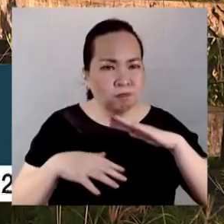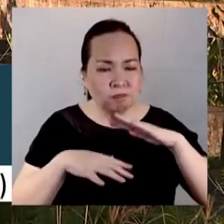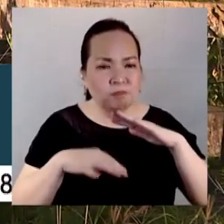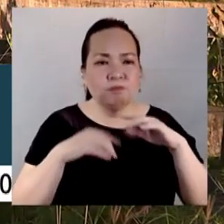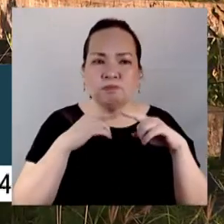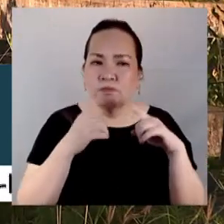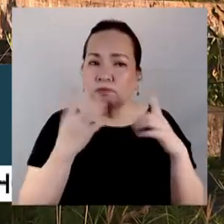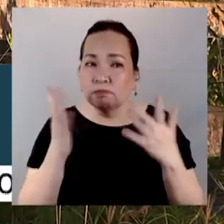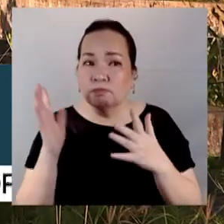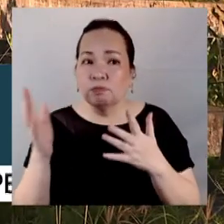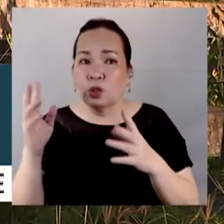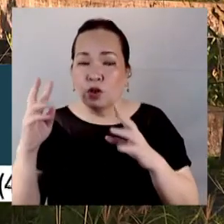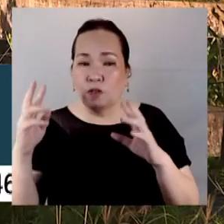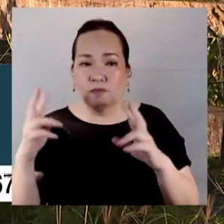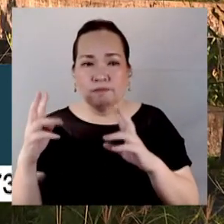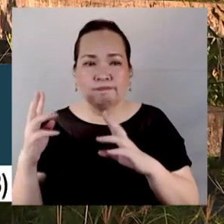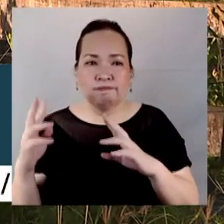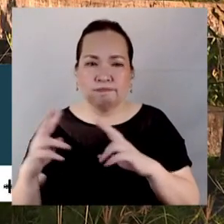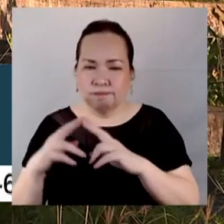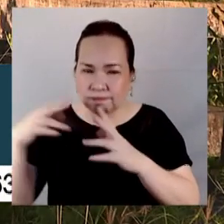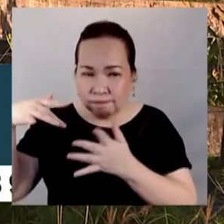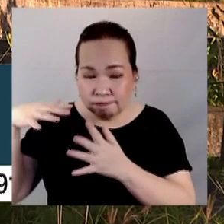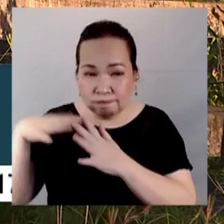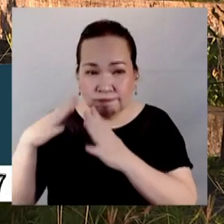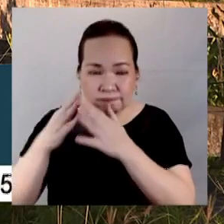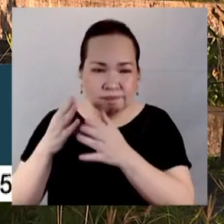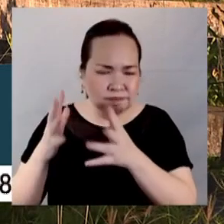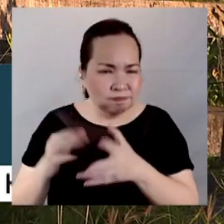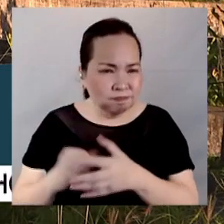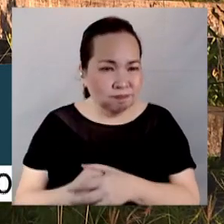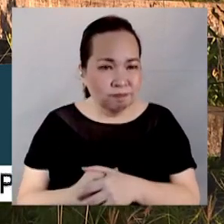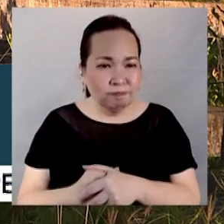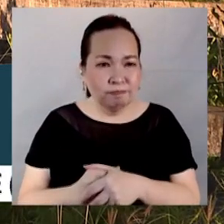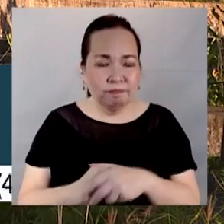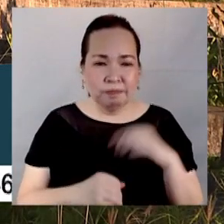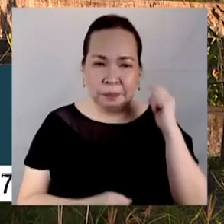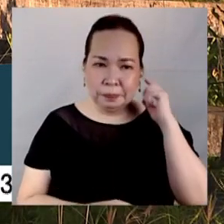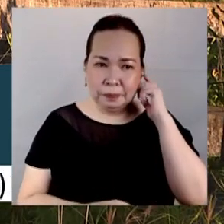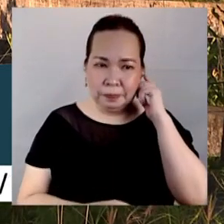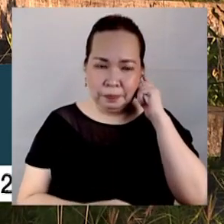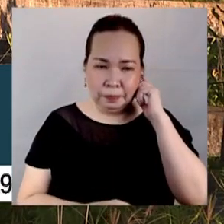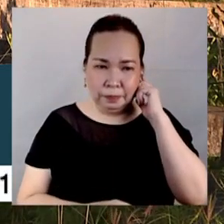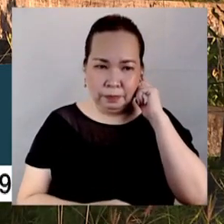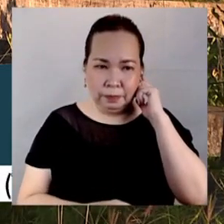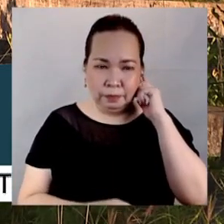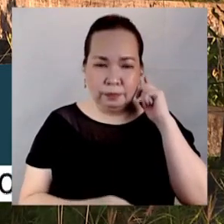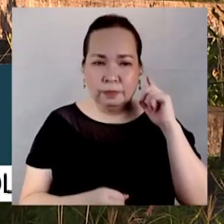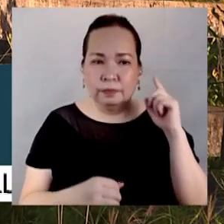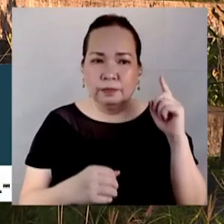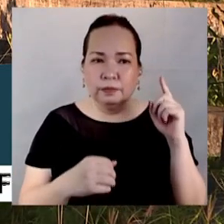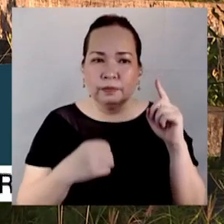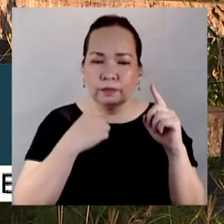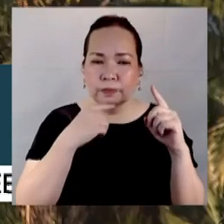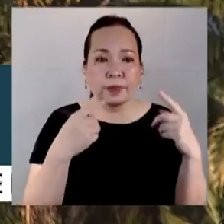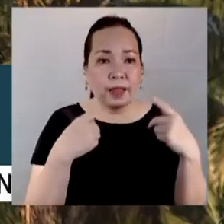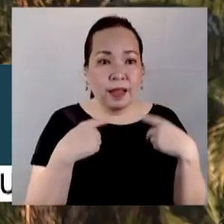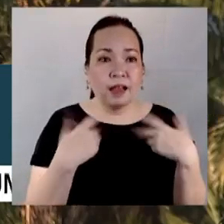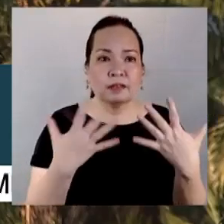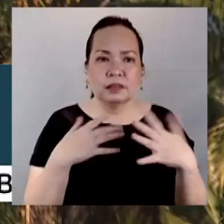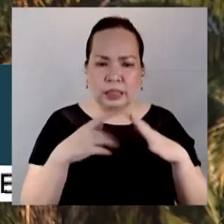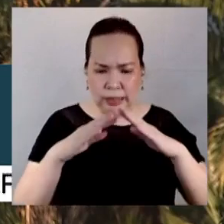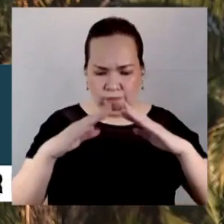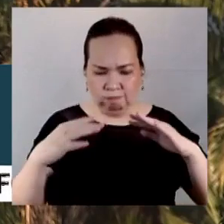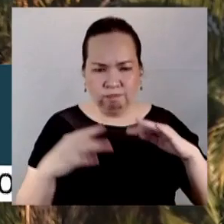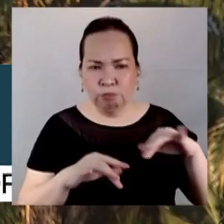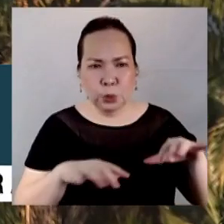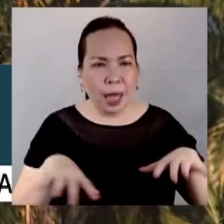says they've monitored 145 volcanic quakes starting 11 o'clock last night. CIVOC says an increase in volcanic quakes could lead to a